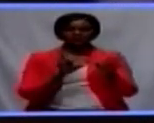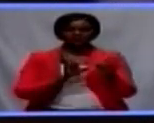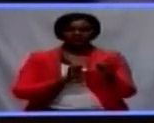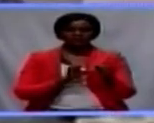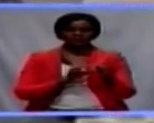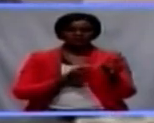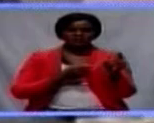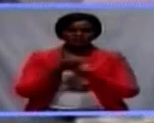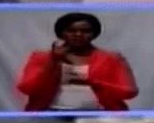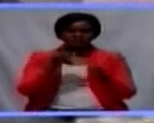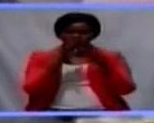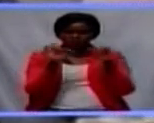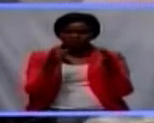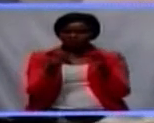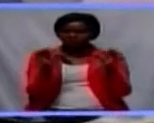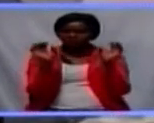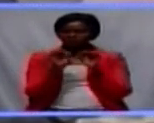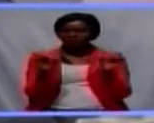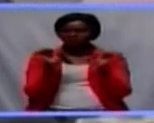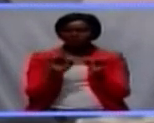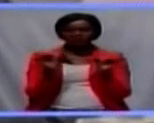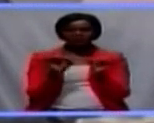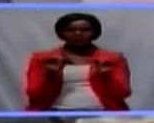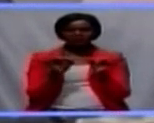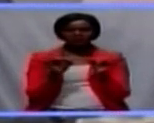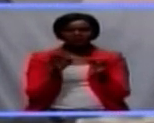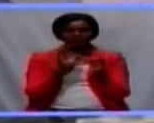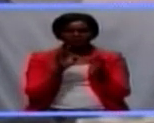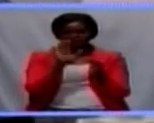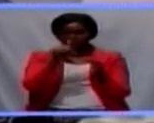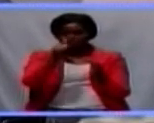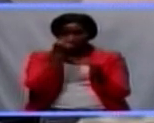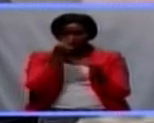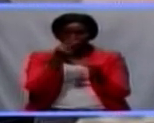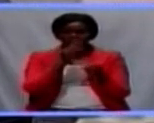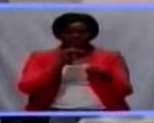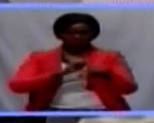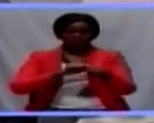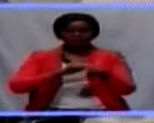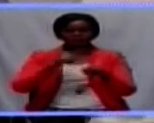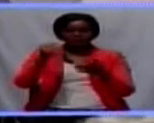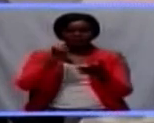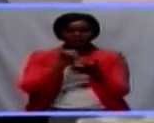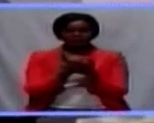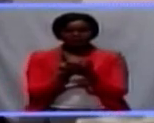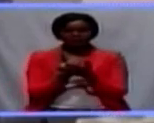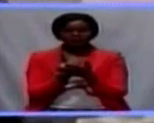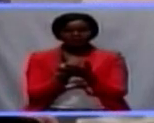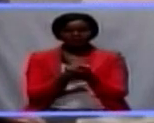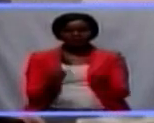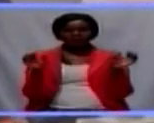you? None at all. None at all. I mean, if you look at the genesis, immediately I was appointed to the issues of my incompetence